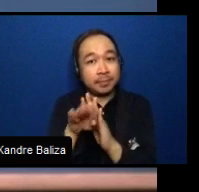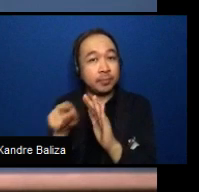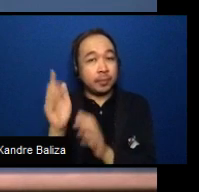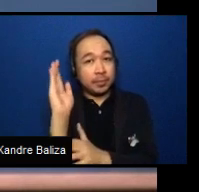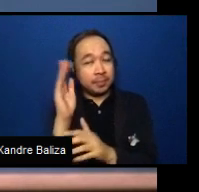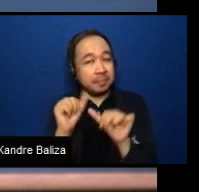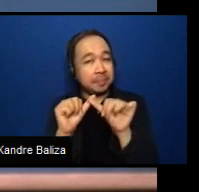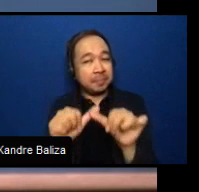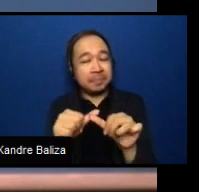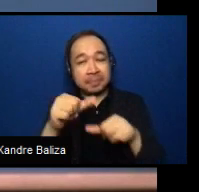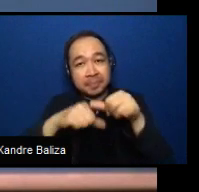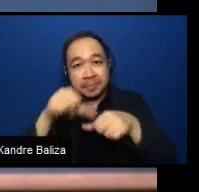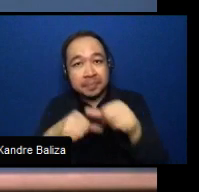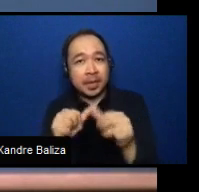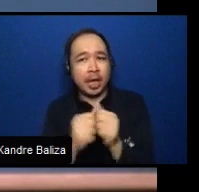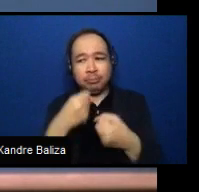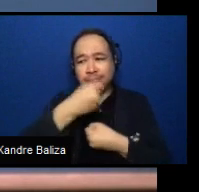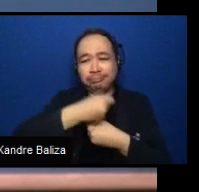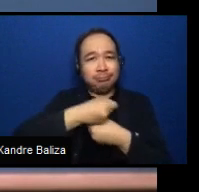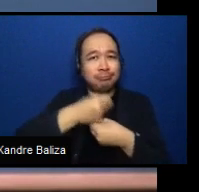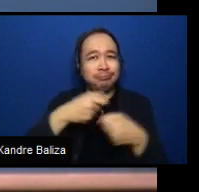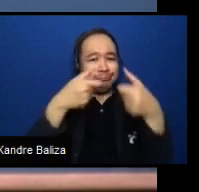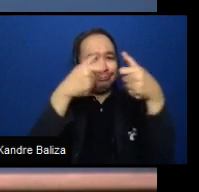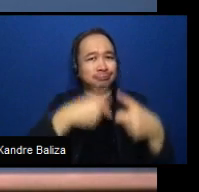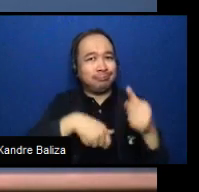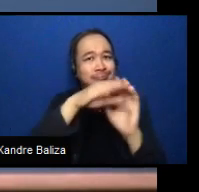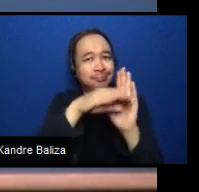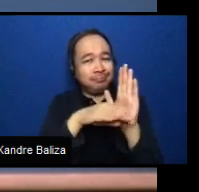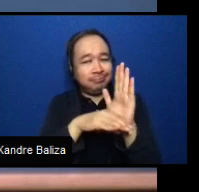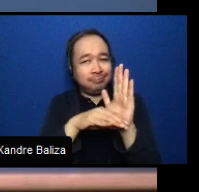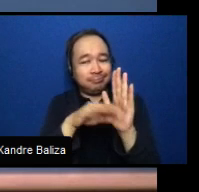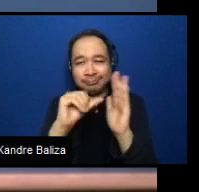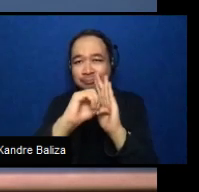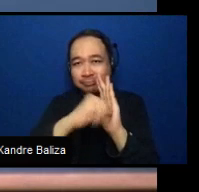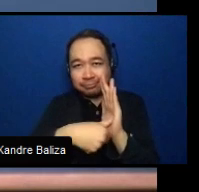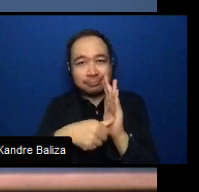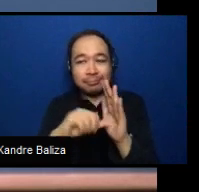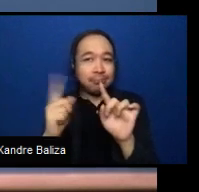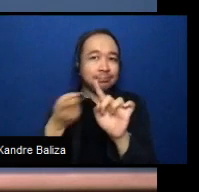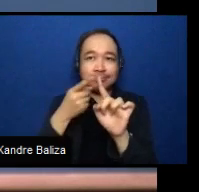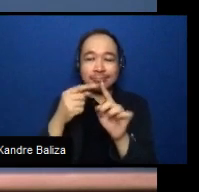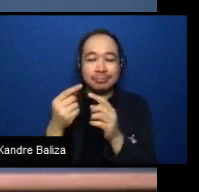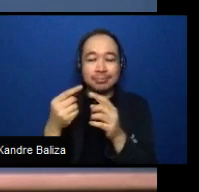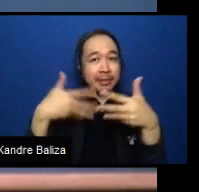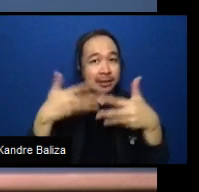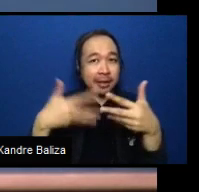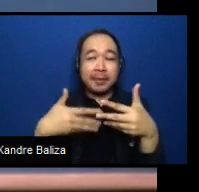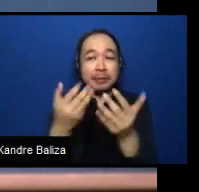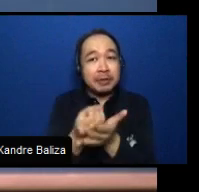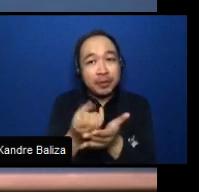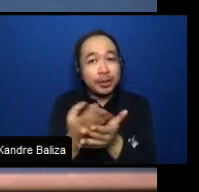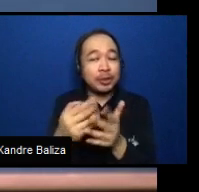developing this framework and highlighted the importance of data and research for evidence policy